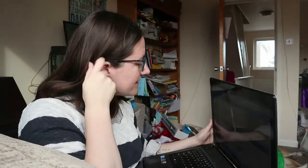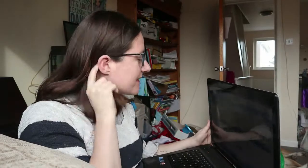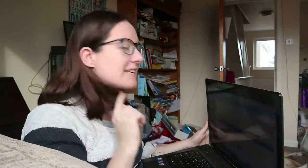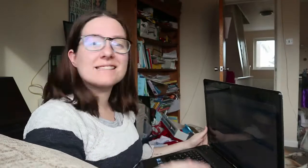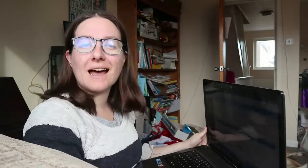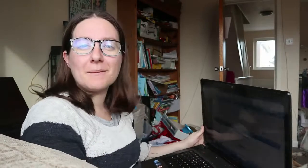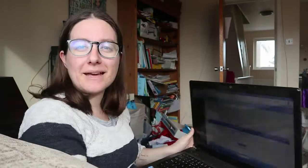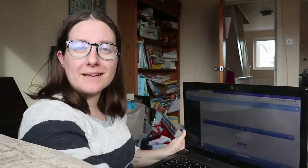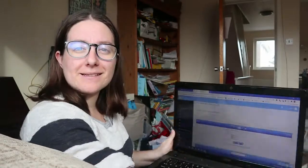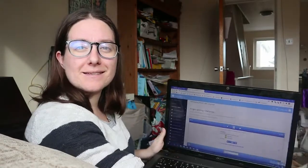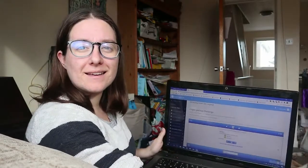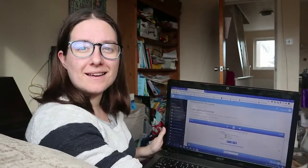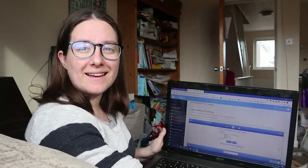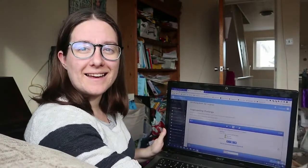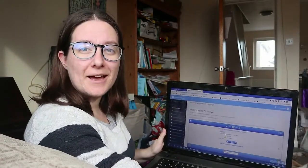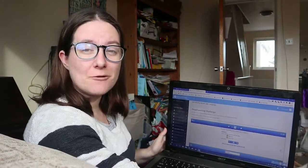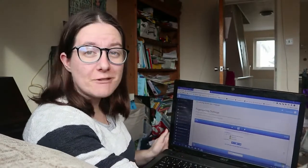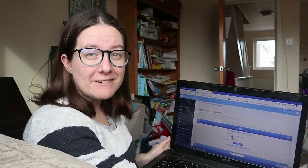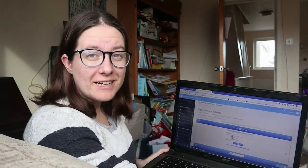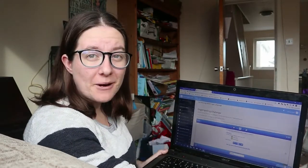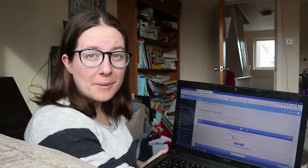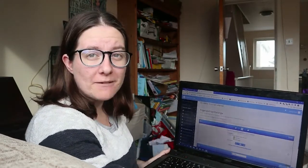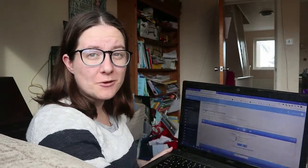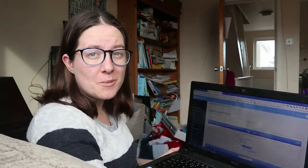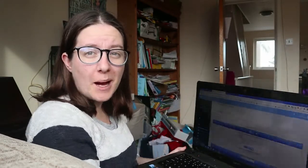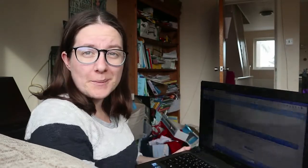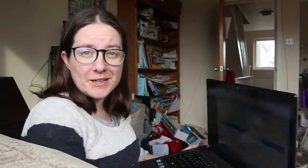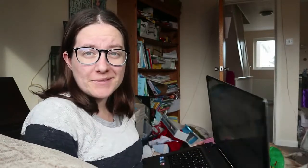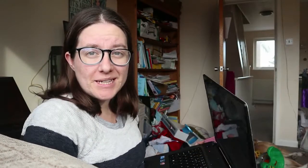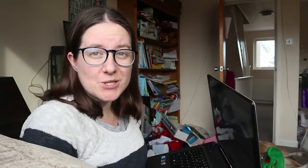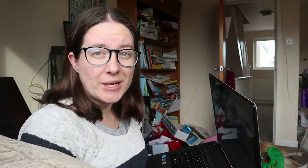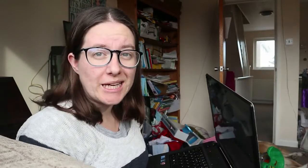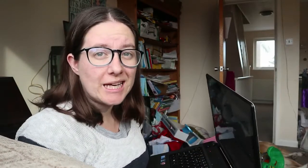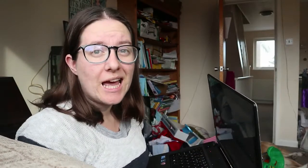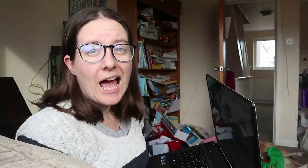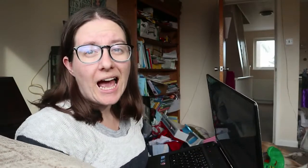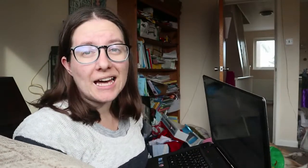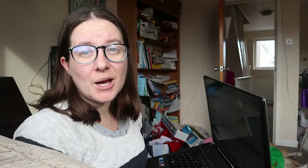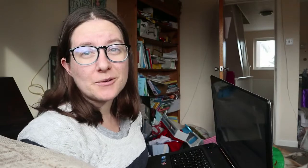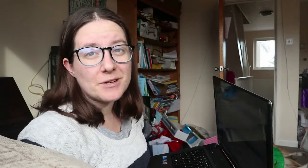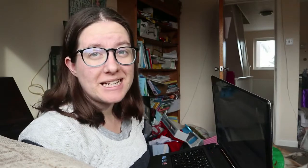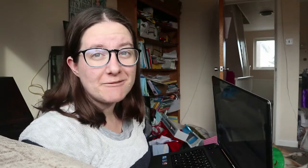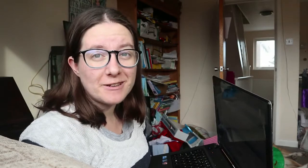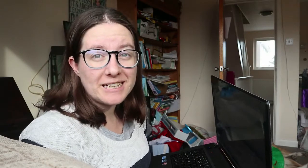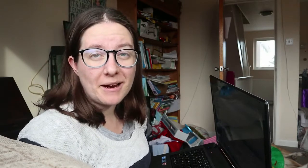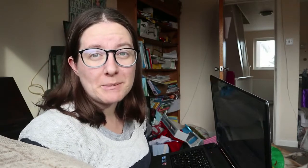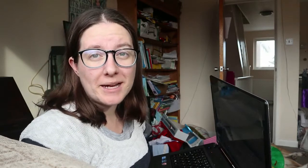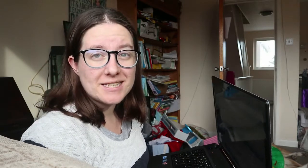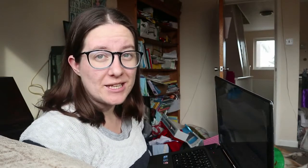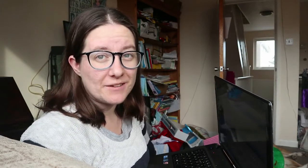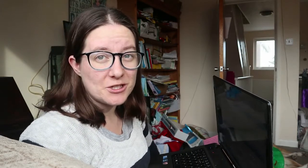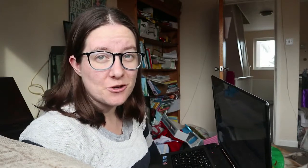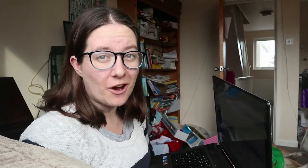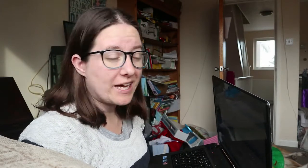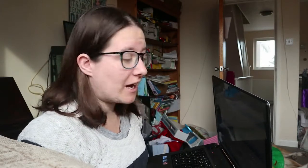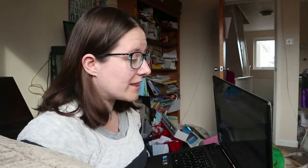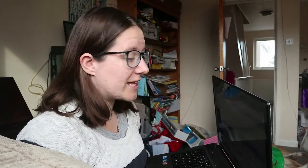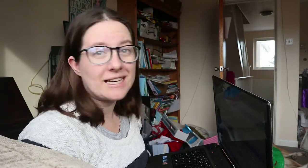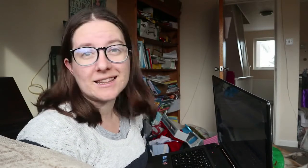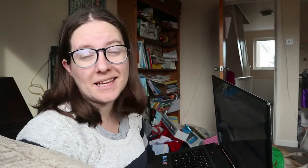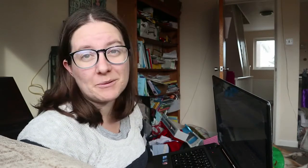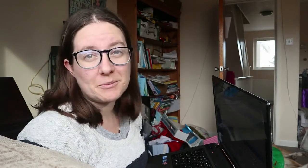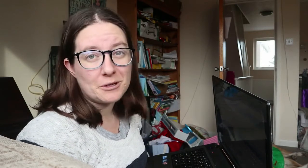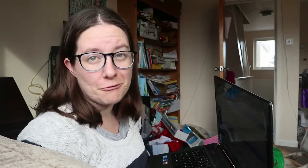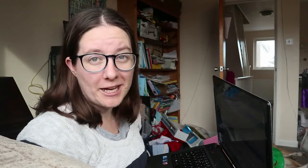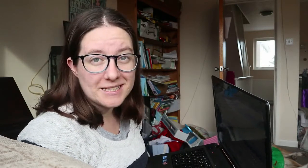So, this is a really, really great platform, I'm really, really enjoying it and I would really, really recommend that you give it a try. I